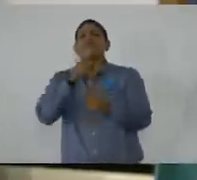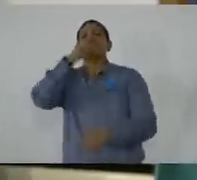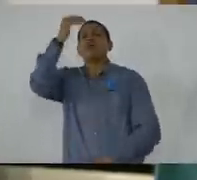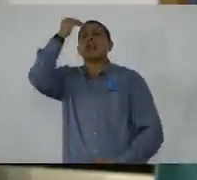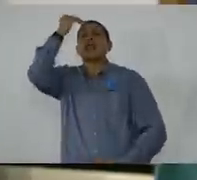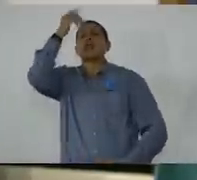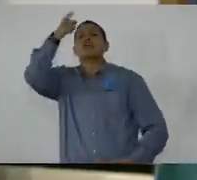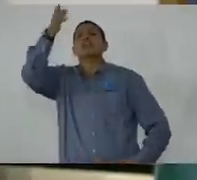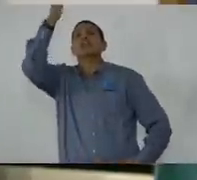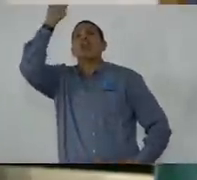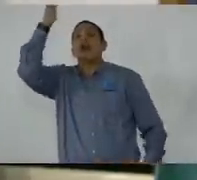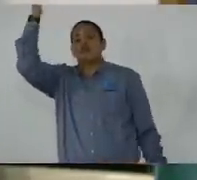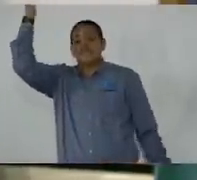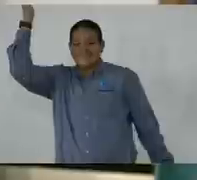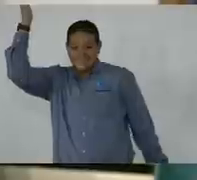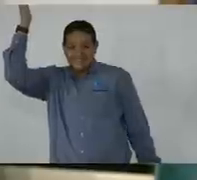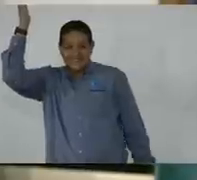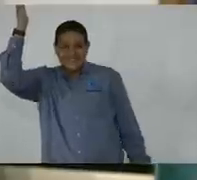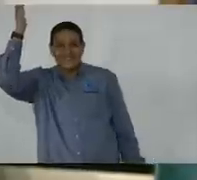the Almighty